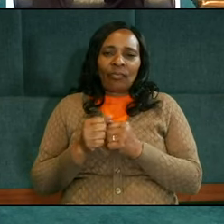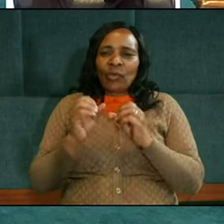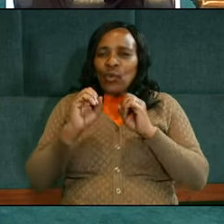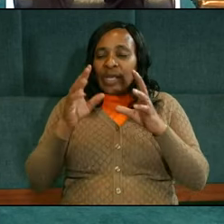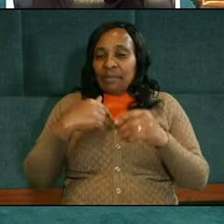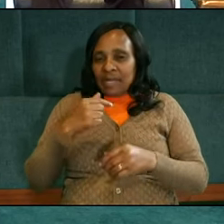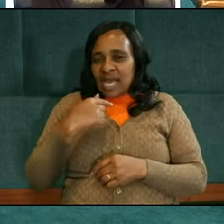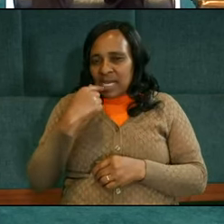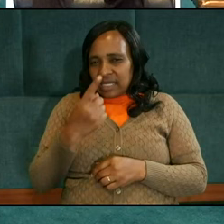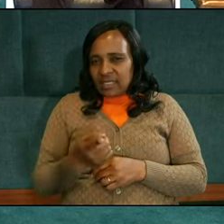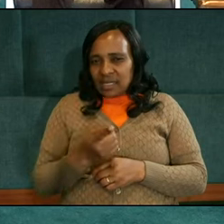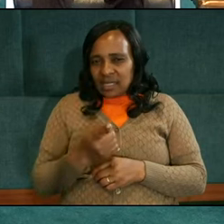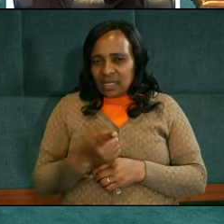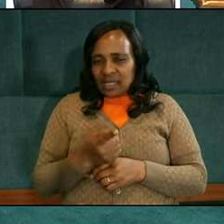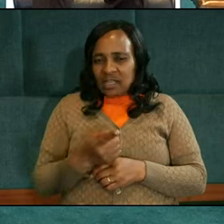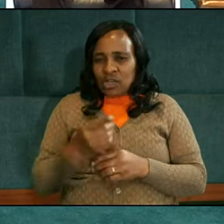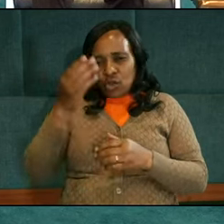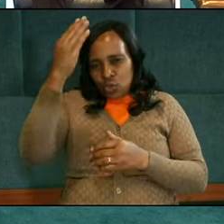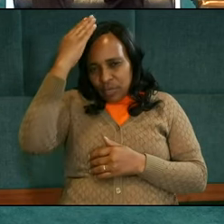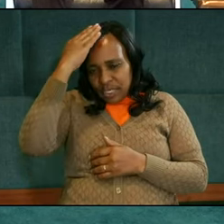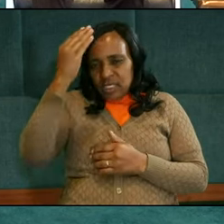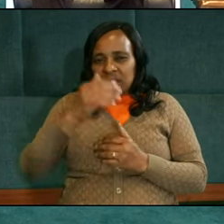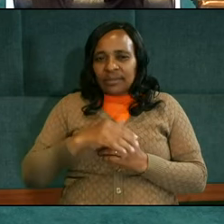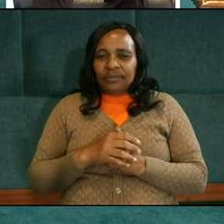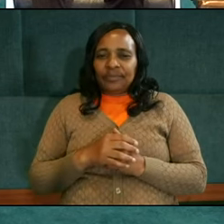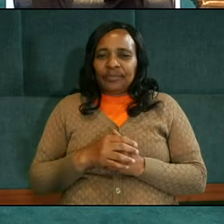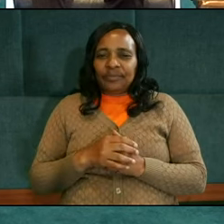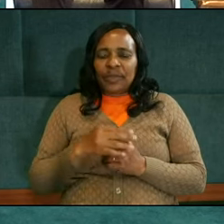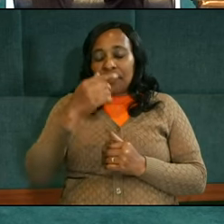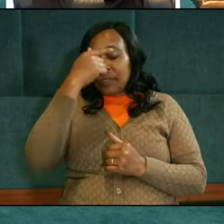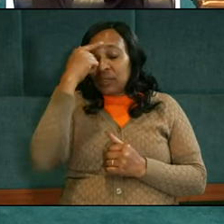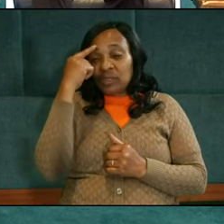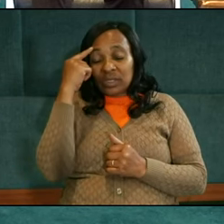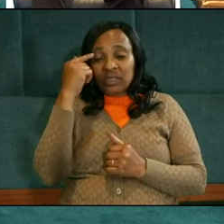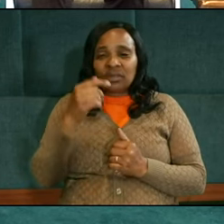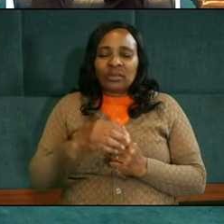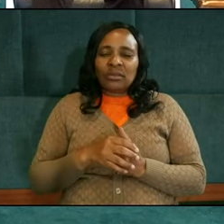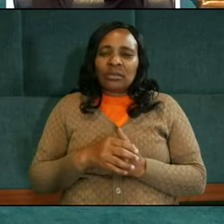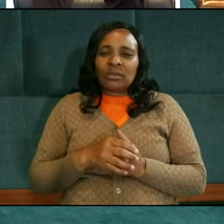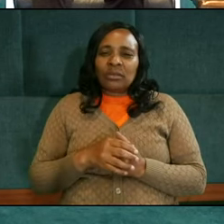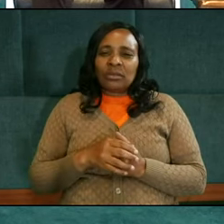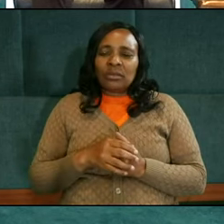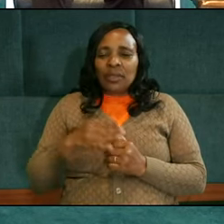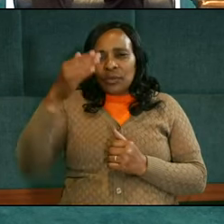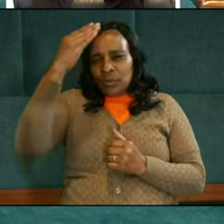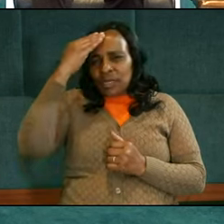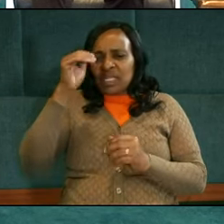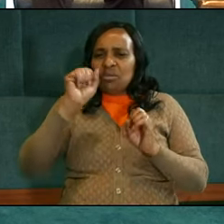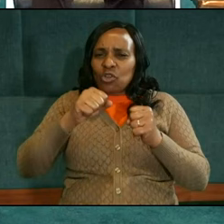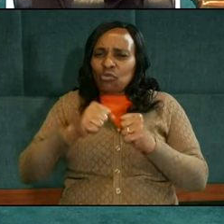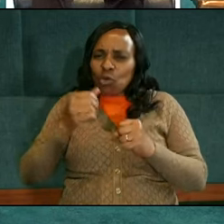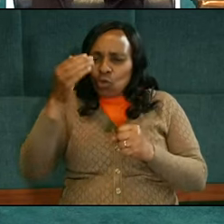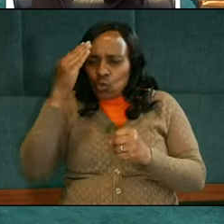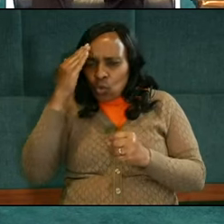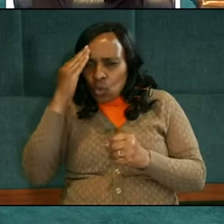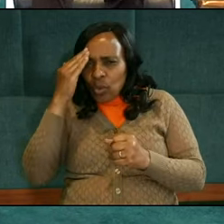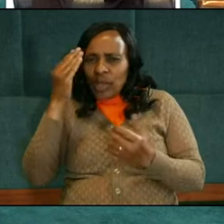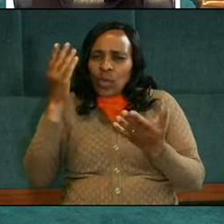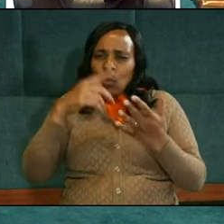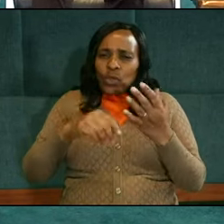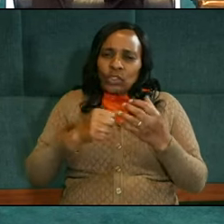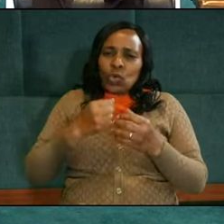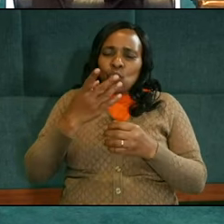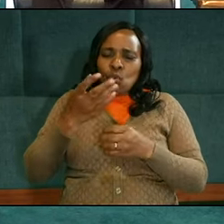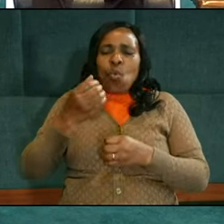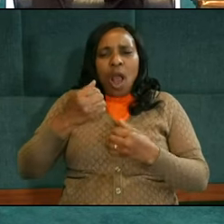I can say humility. Humility? Mm-hmm. Yes. Because humility is the state of knowing that you are